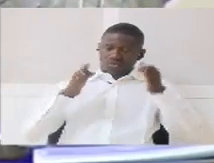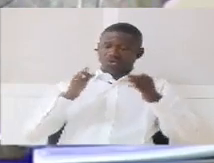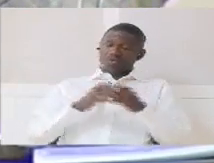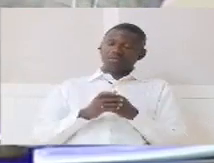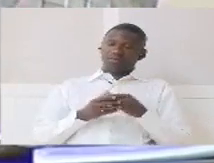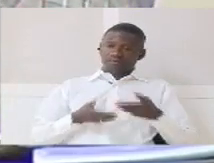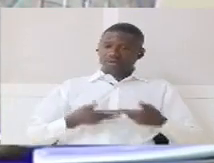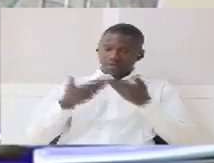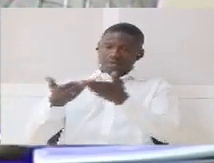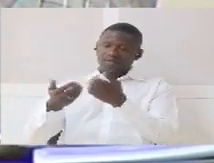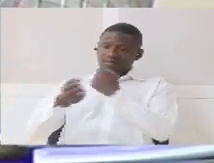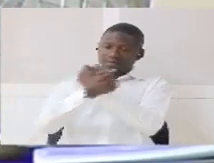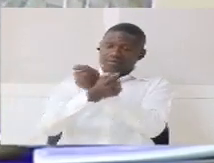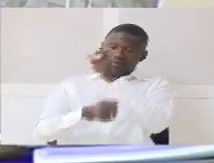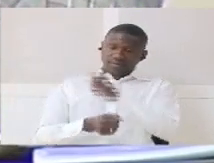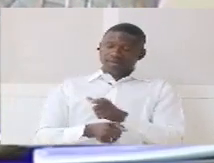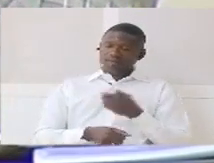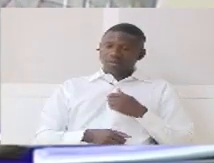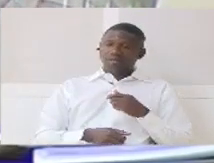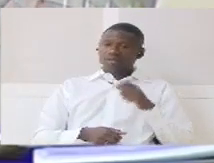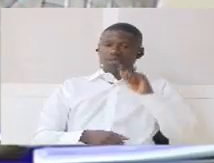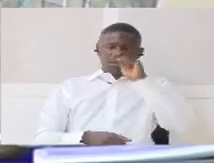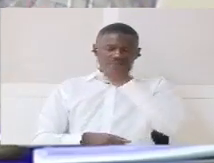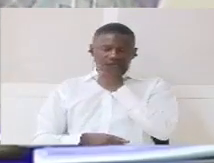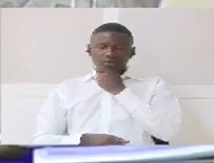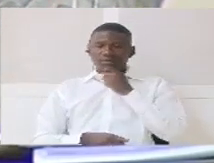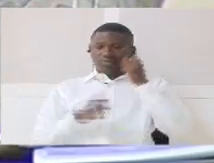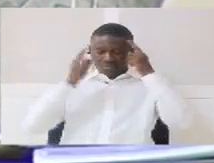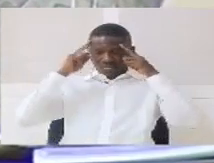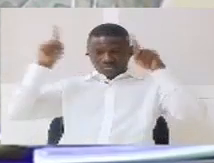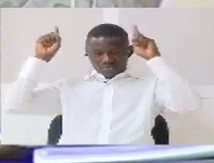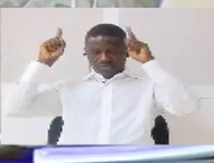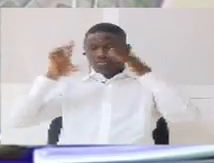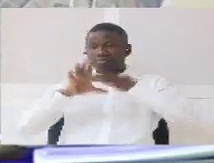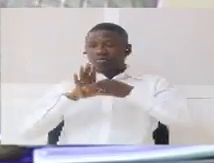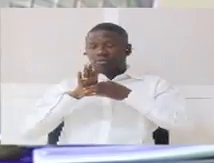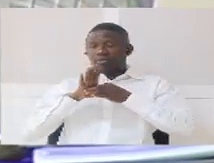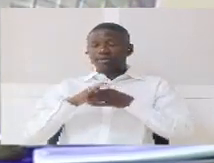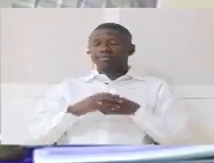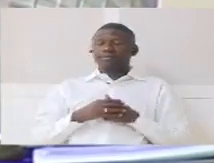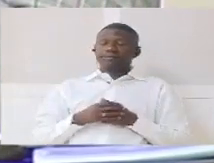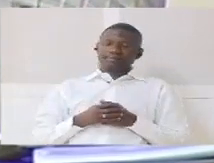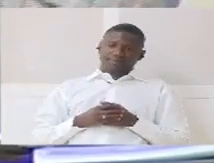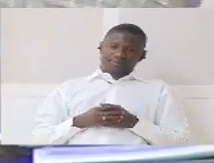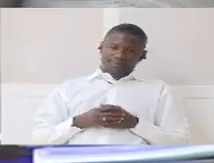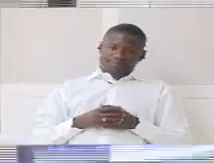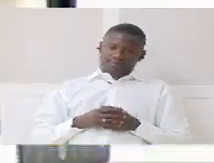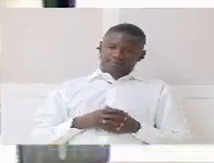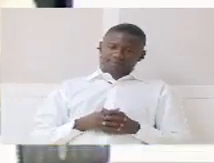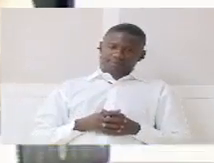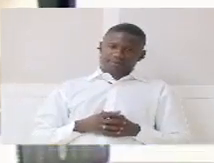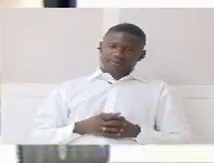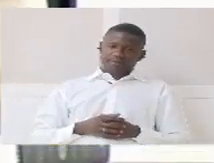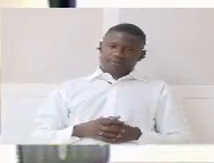dead bull, meat from a dead bull recovered from somewhere. So I David Sambakitola Nina